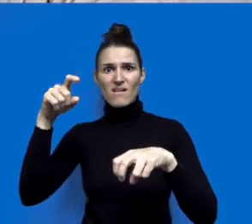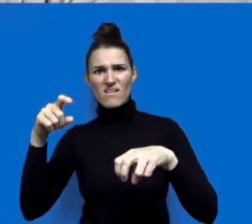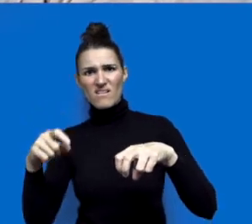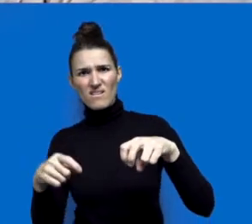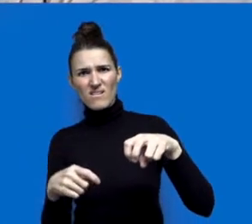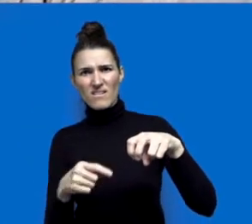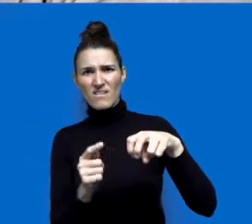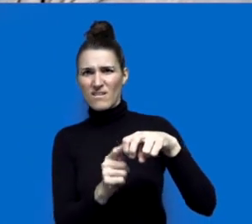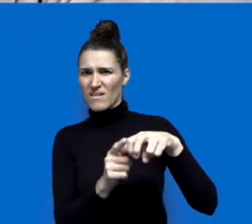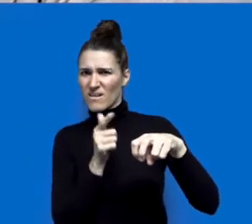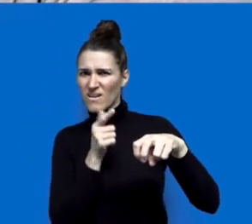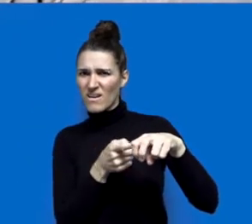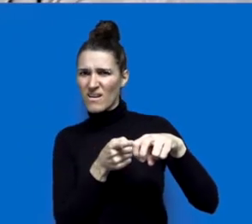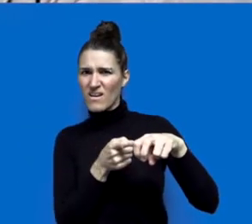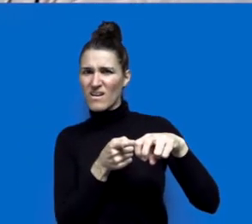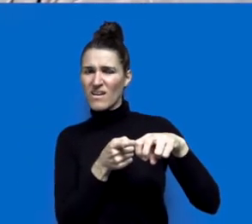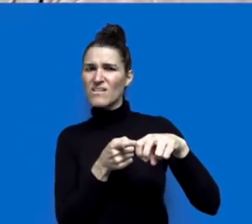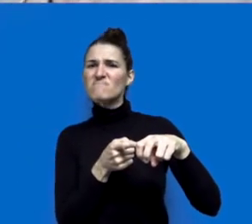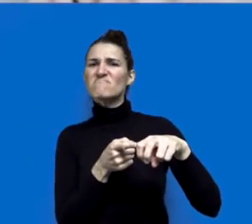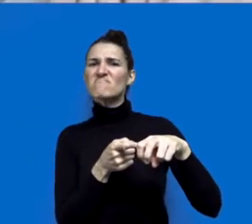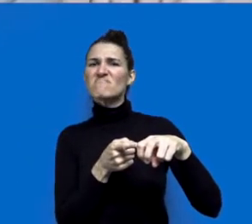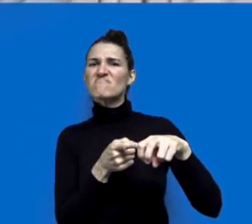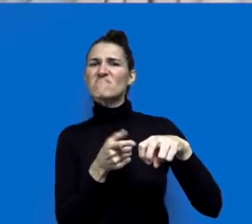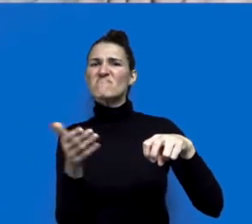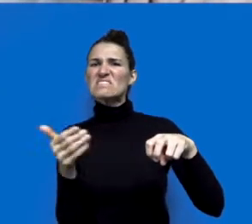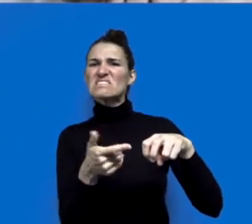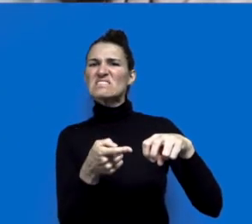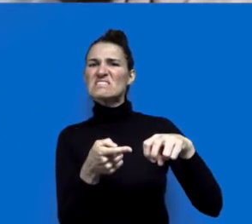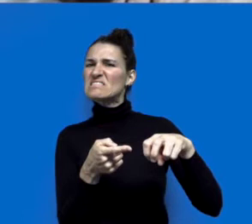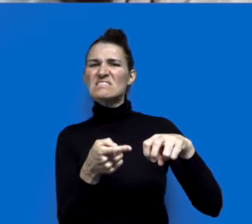who's that? That's not a fish, is it?